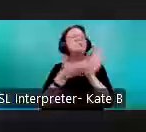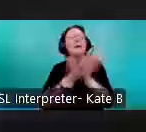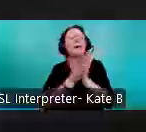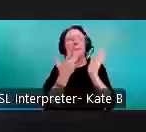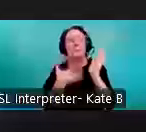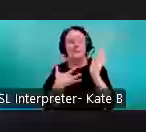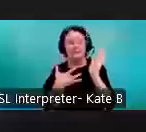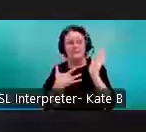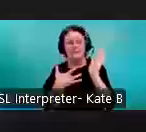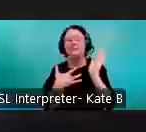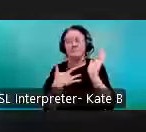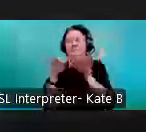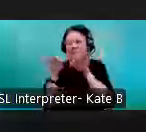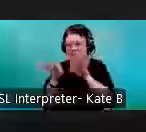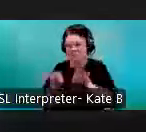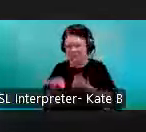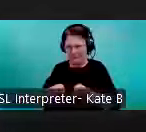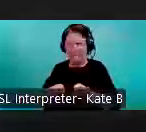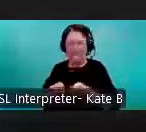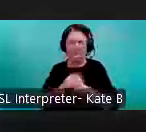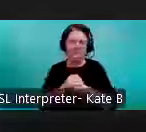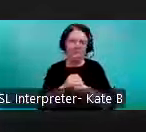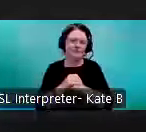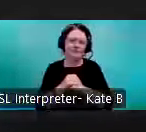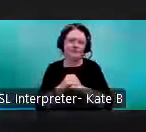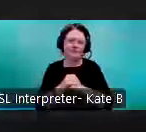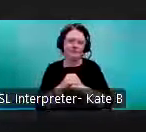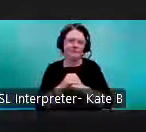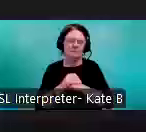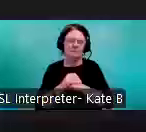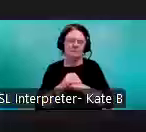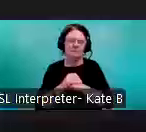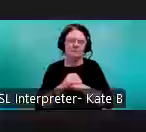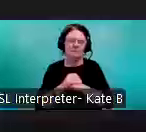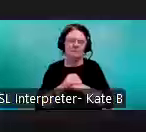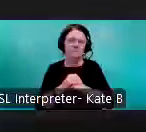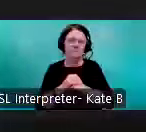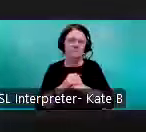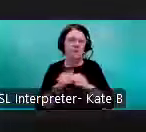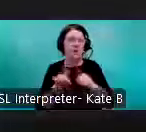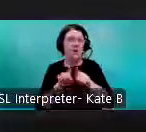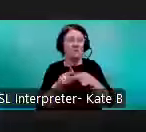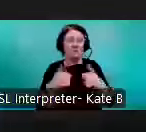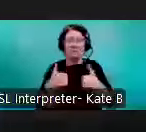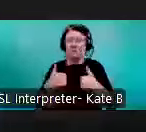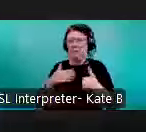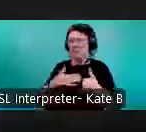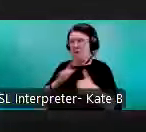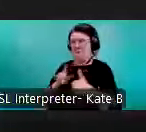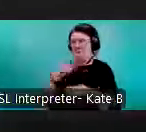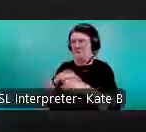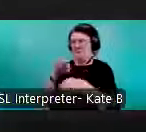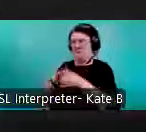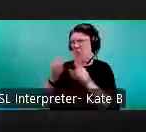then it walks you through step by step from there. And then I think it's nice to offer to go with first-time voters.